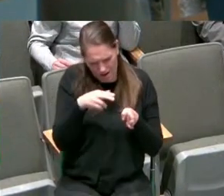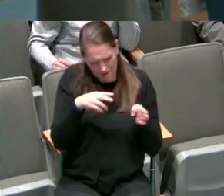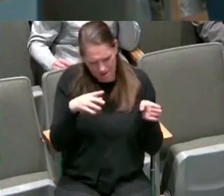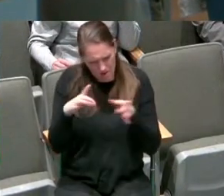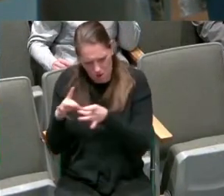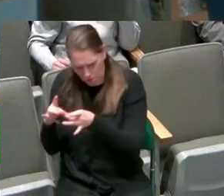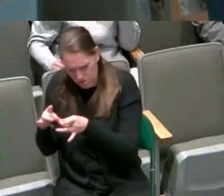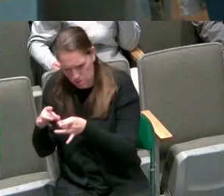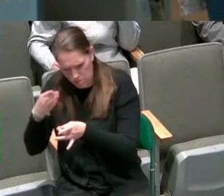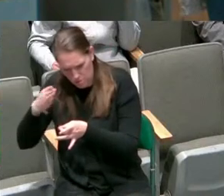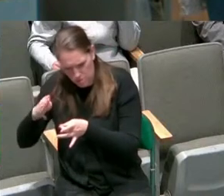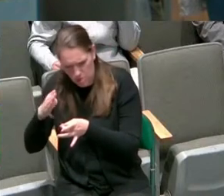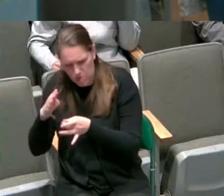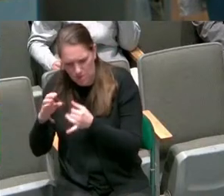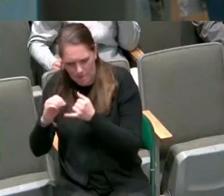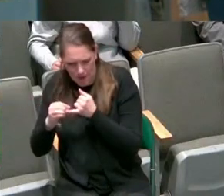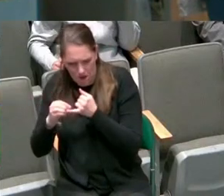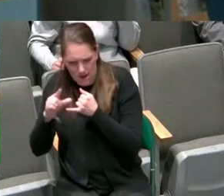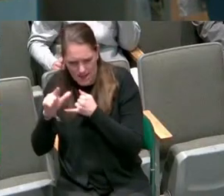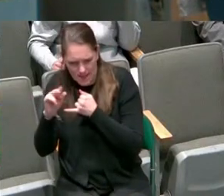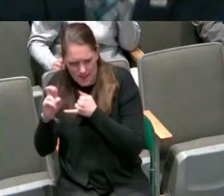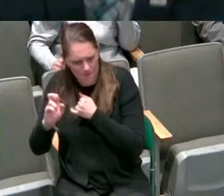positioned on that land